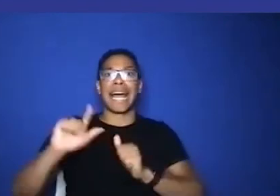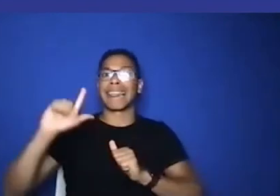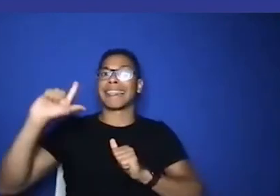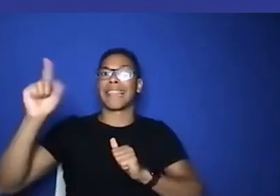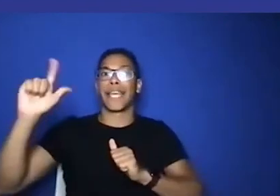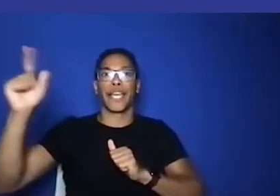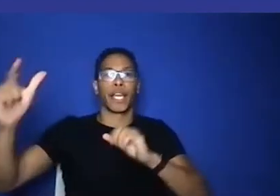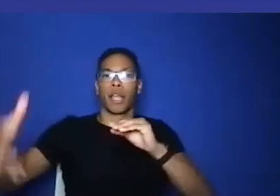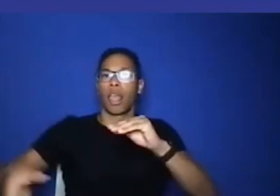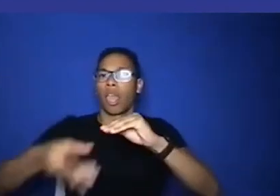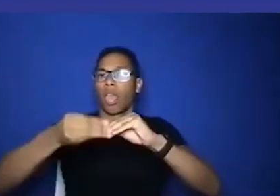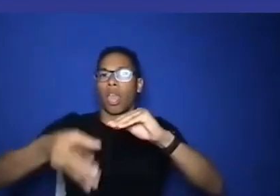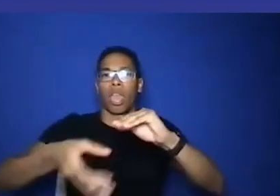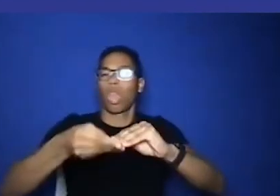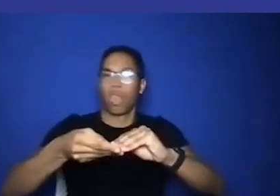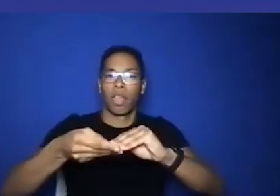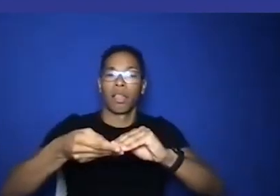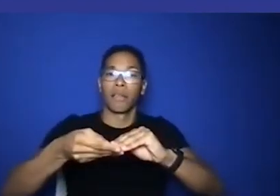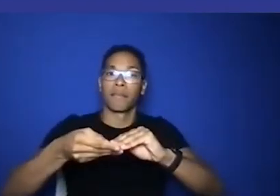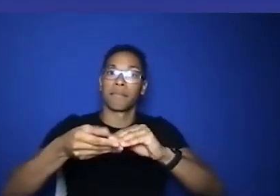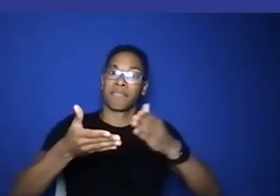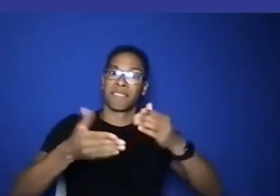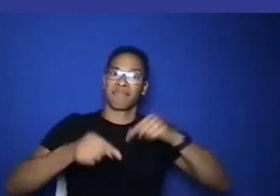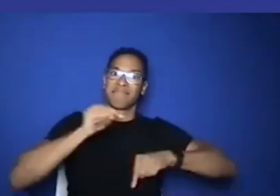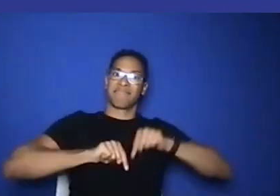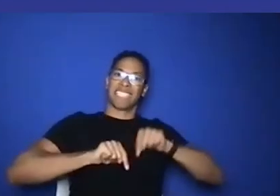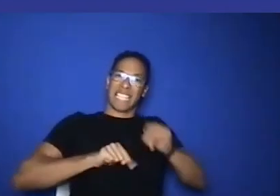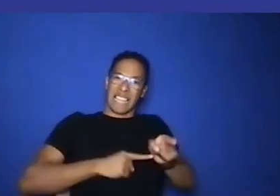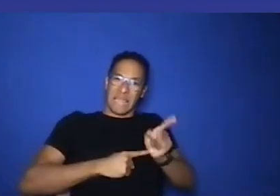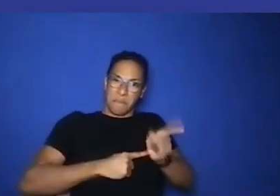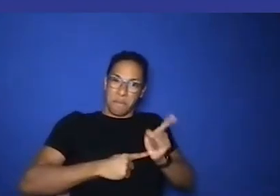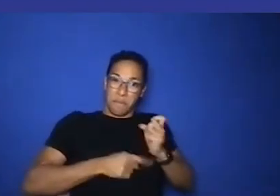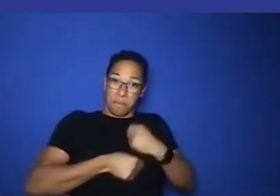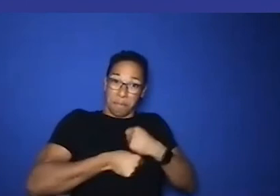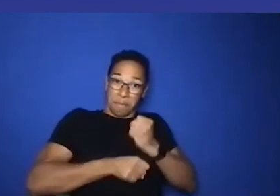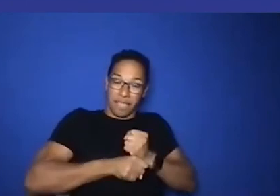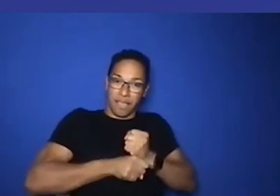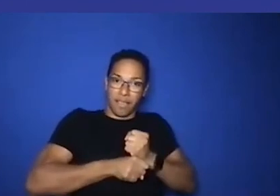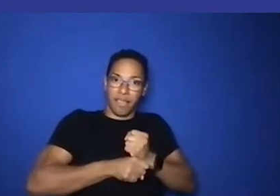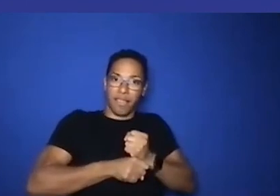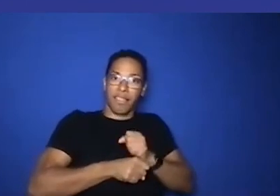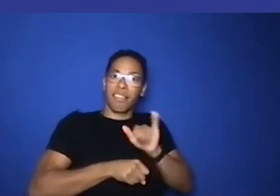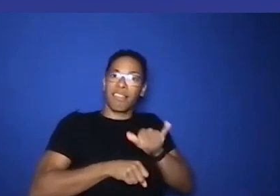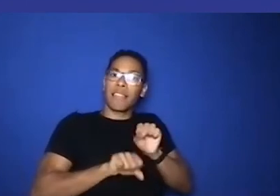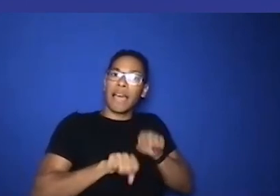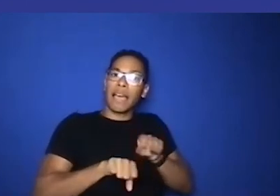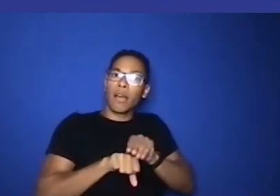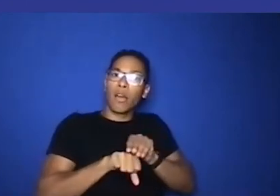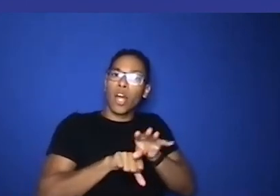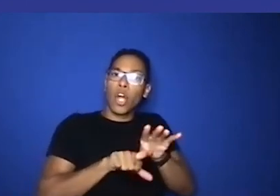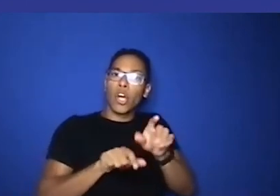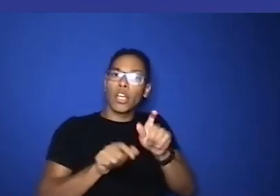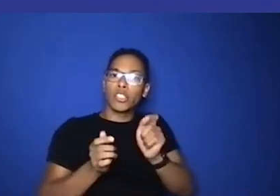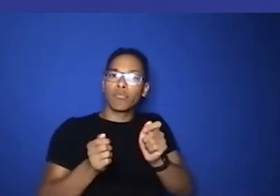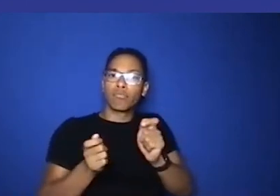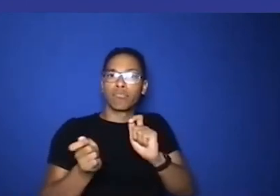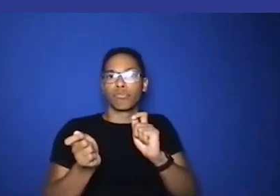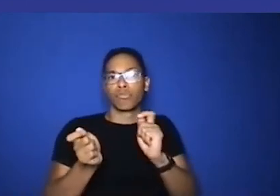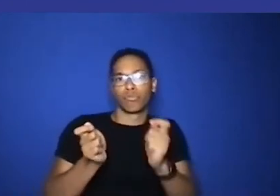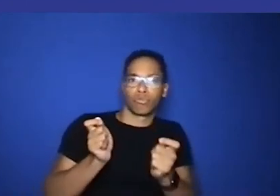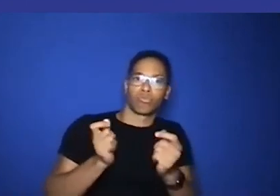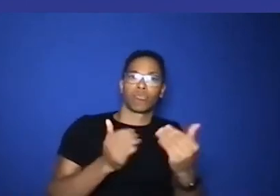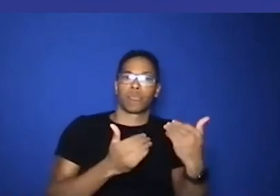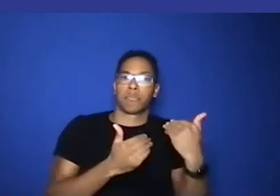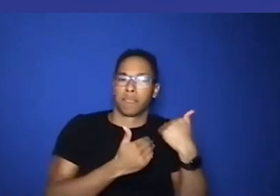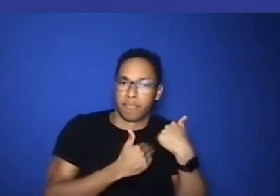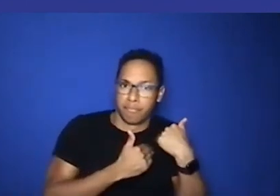moment that something is created. And how does that shift and change those responsibilities, those